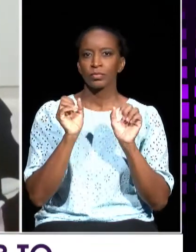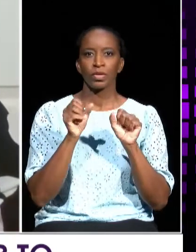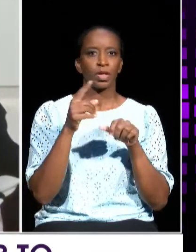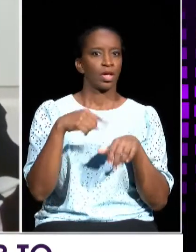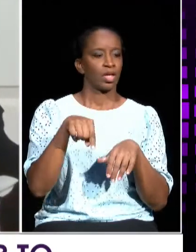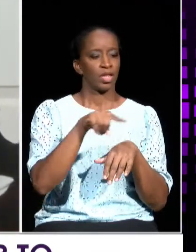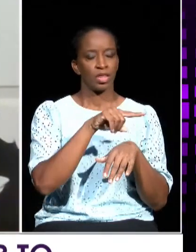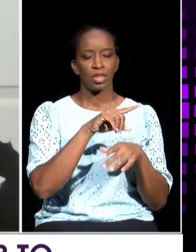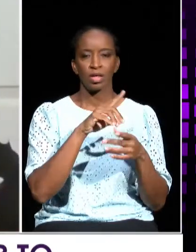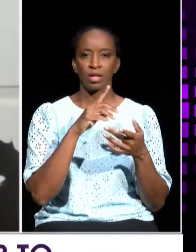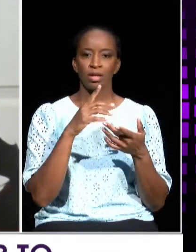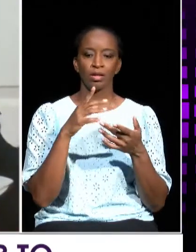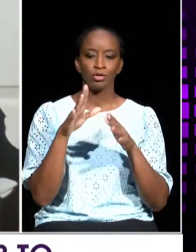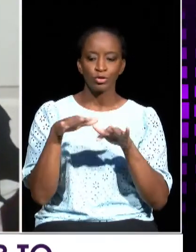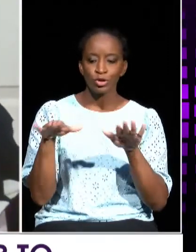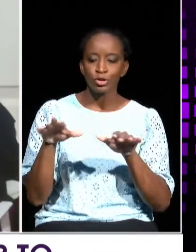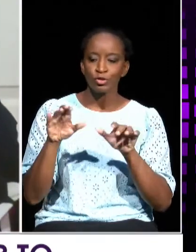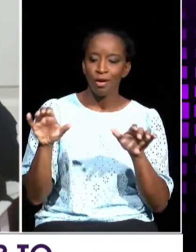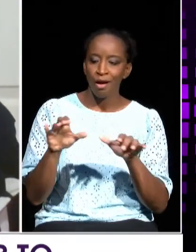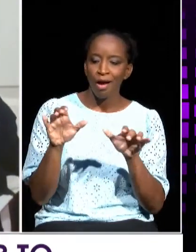positive behaviors among their children.